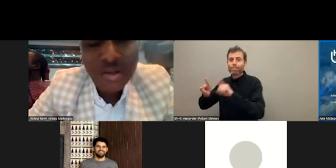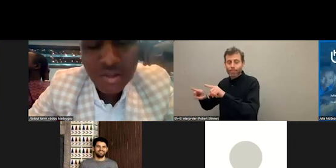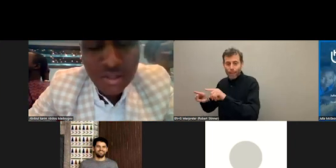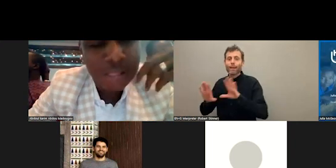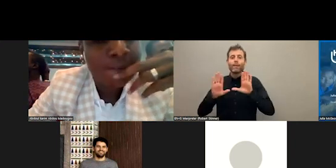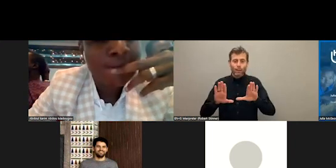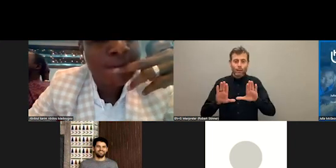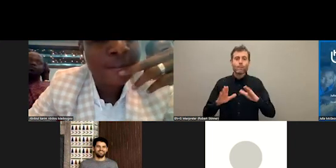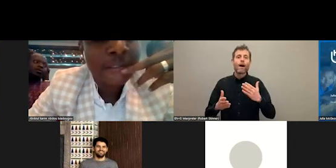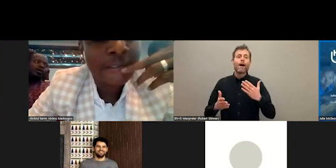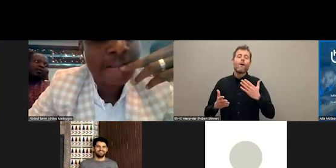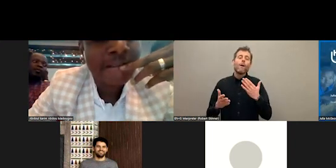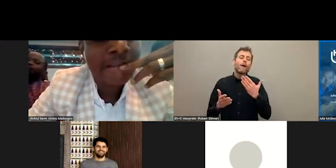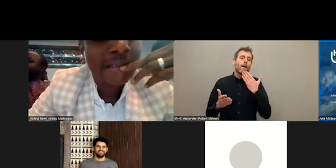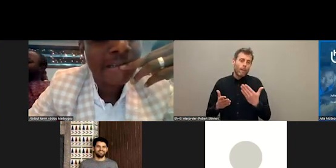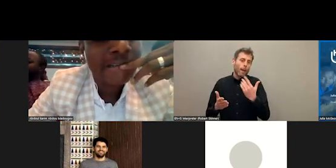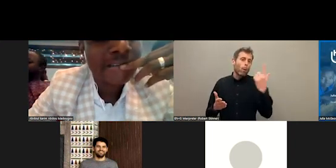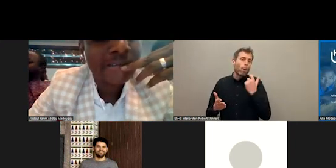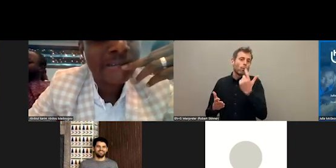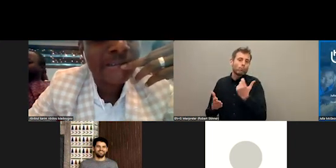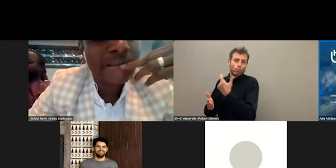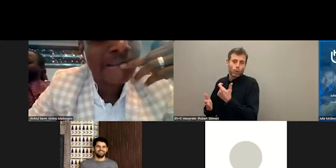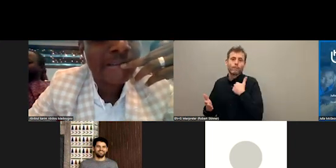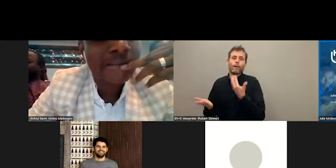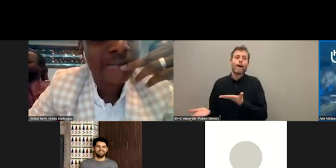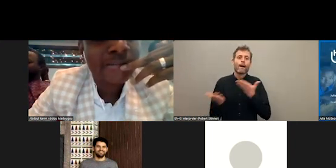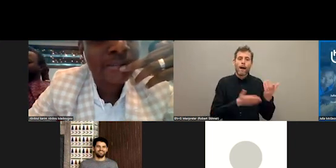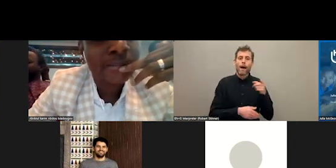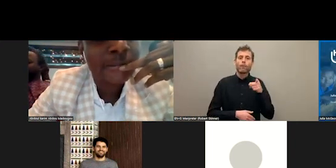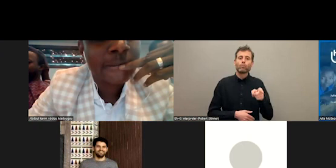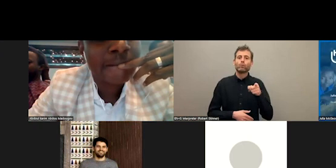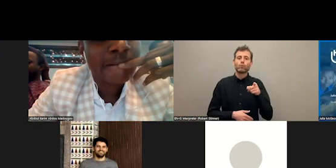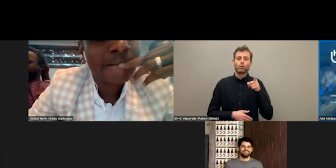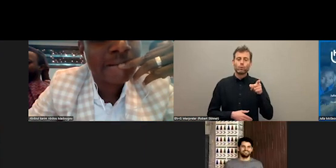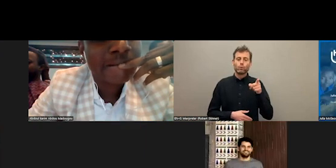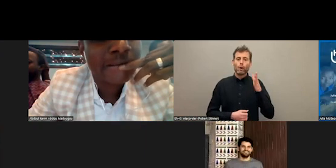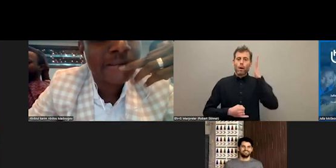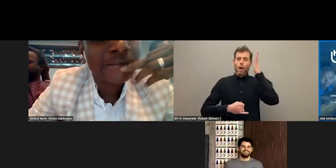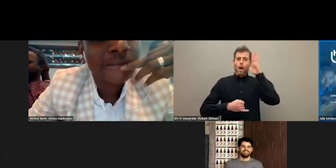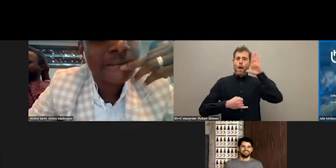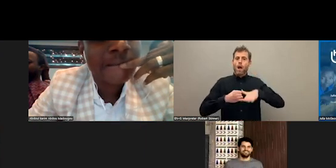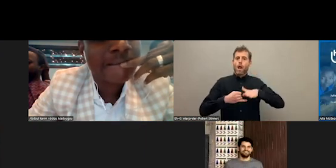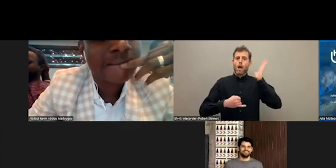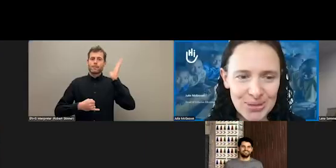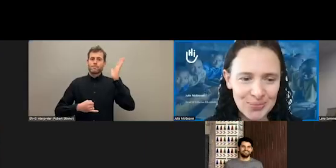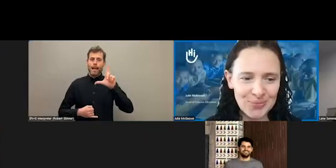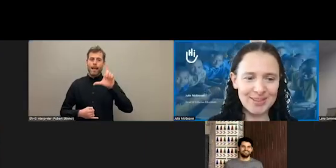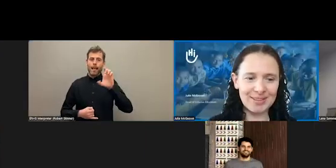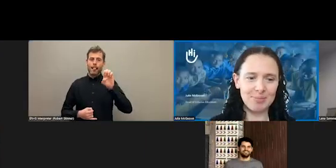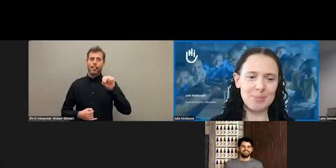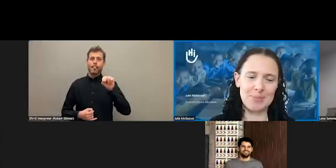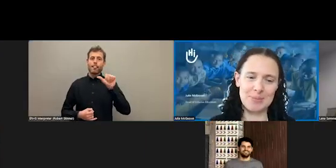asked any questions. So I want to hand over now to our final speaker for the closing remarks. Lena, over to you.